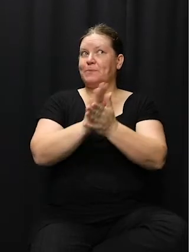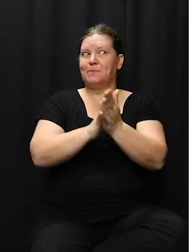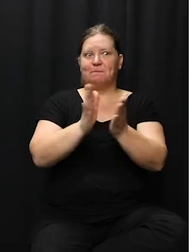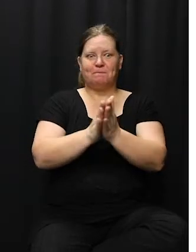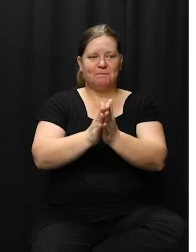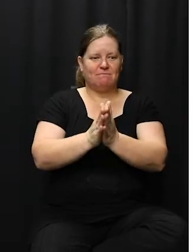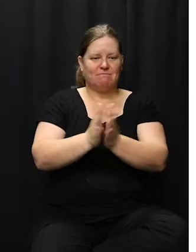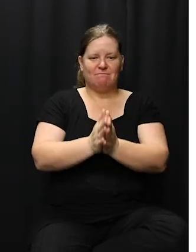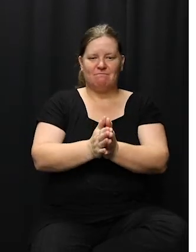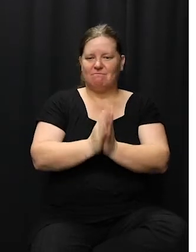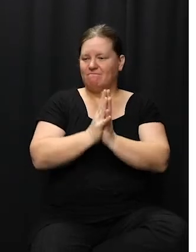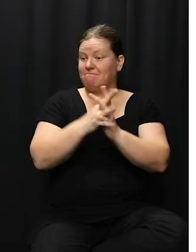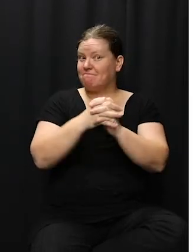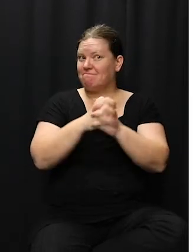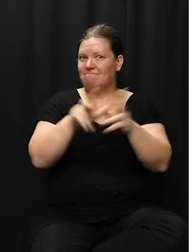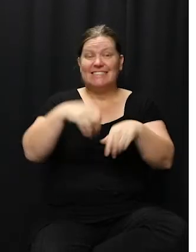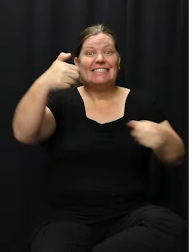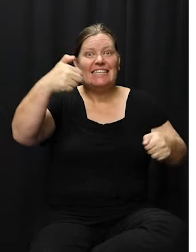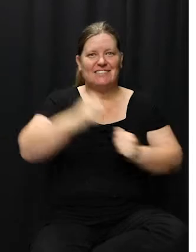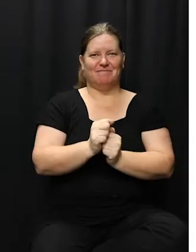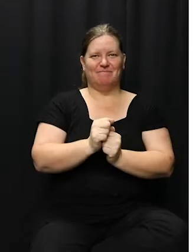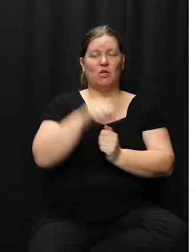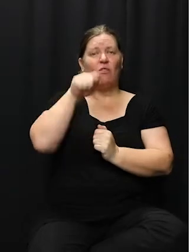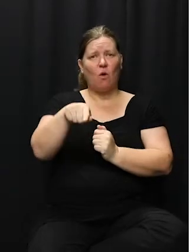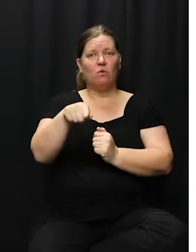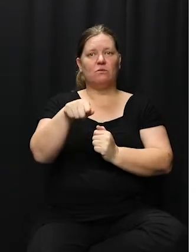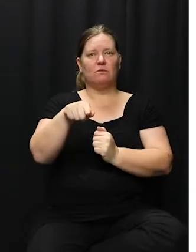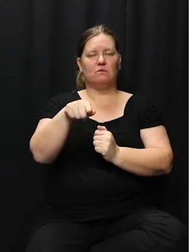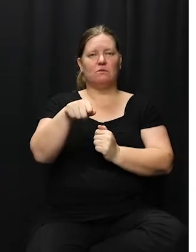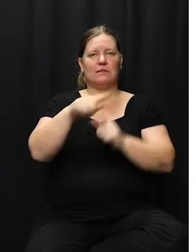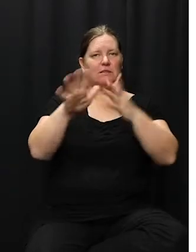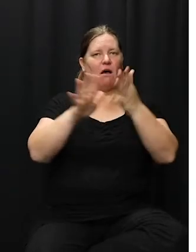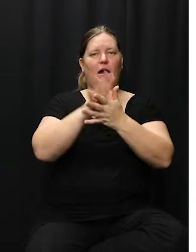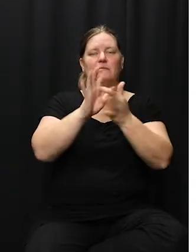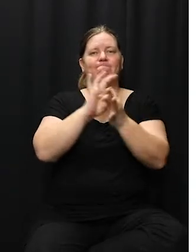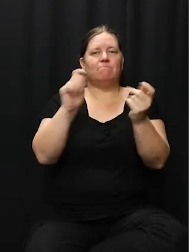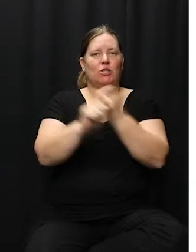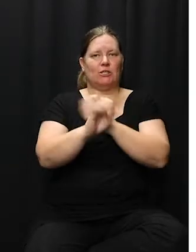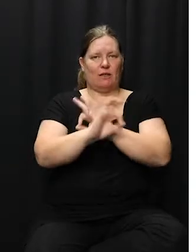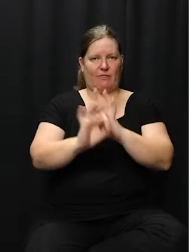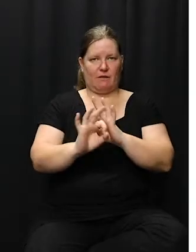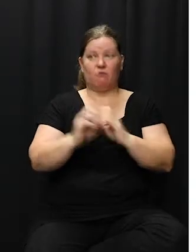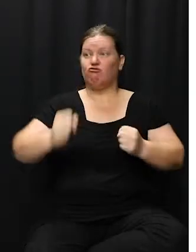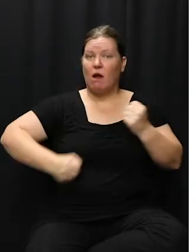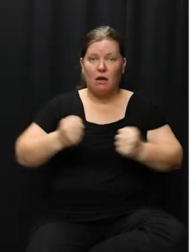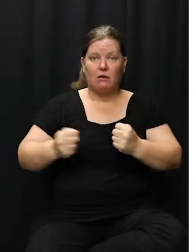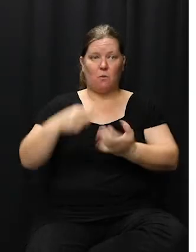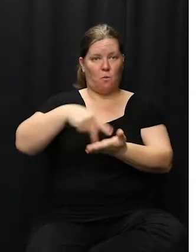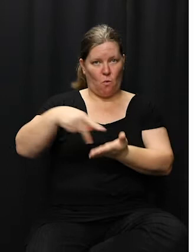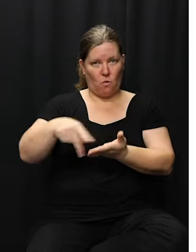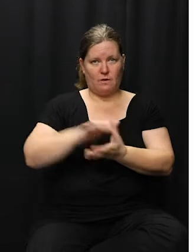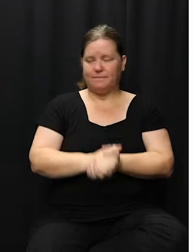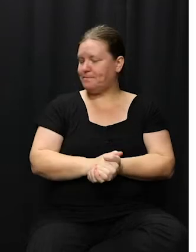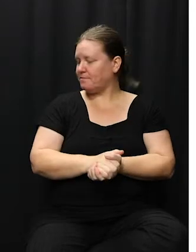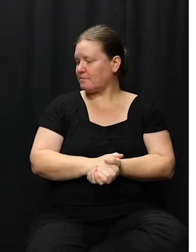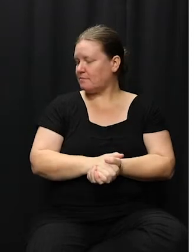can't think of an example, 6. So those signs don't really change at all. Run